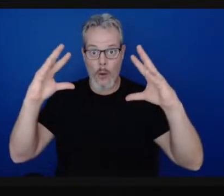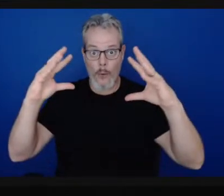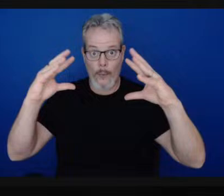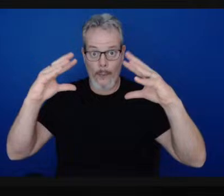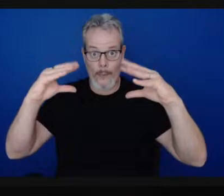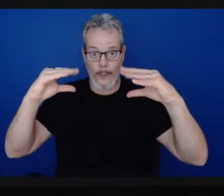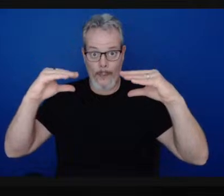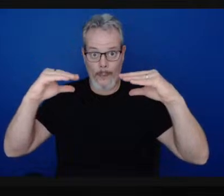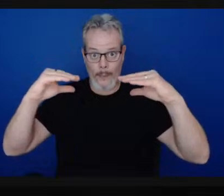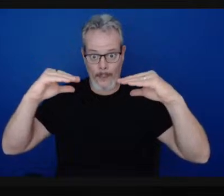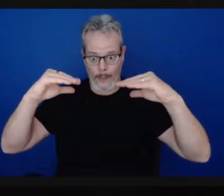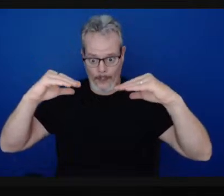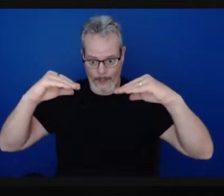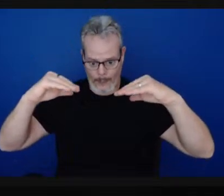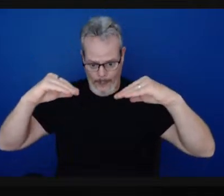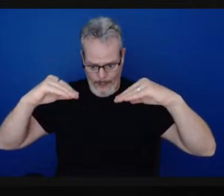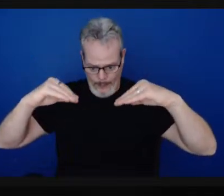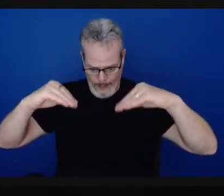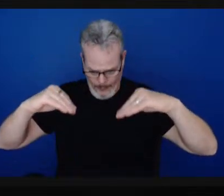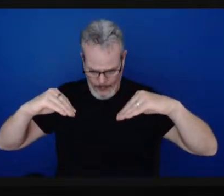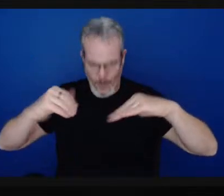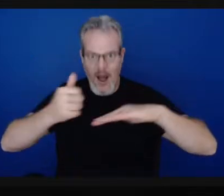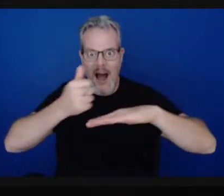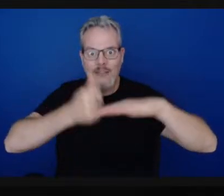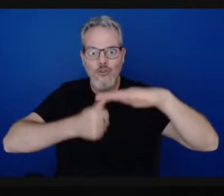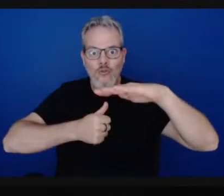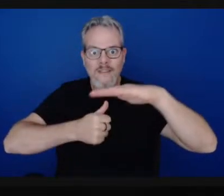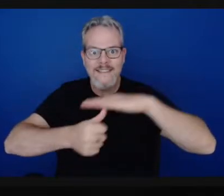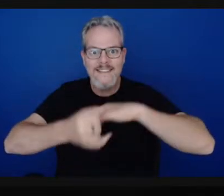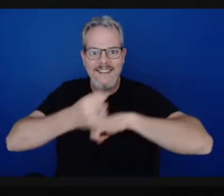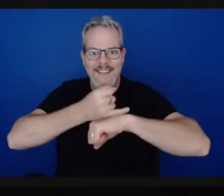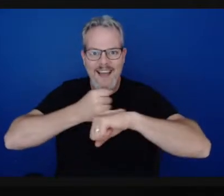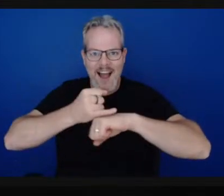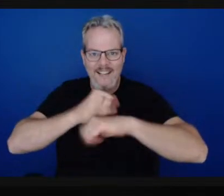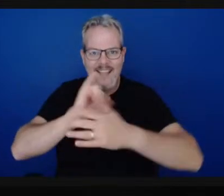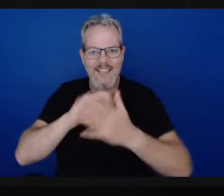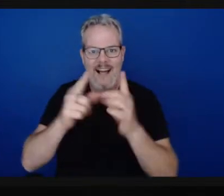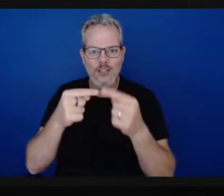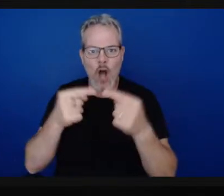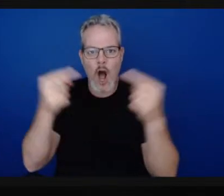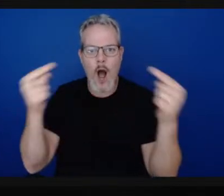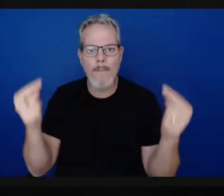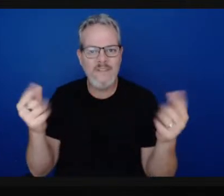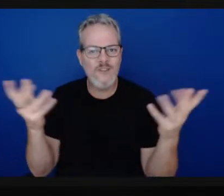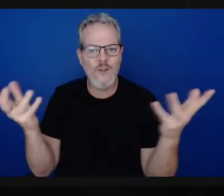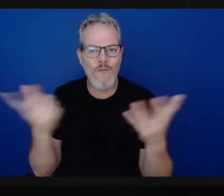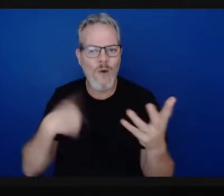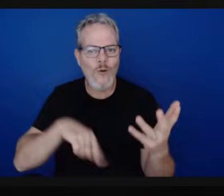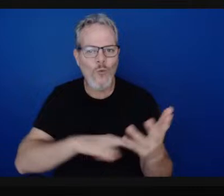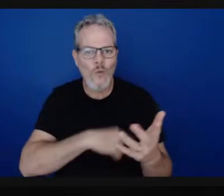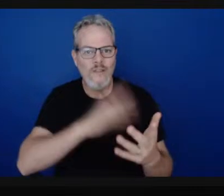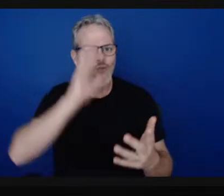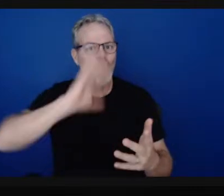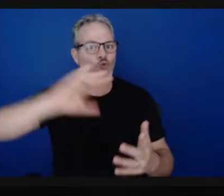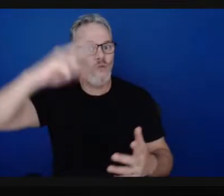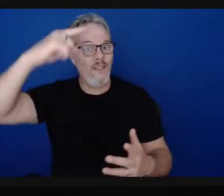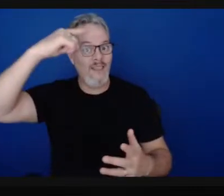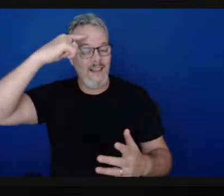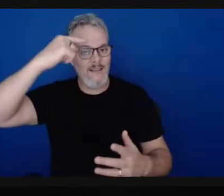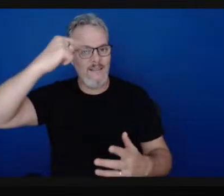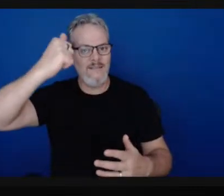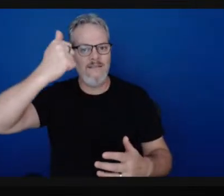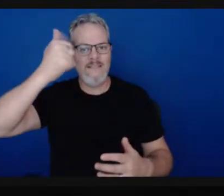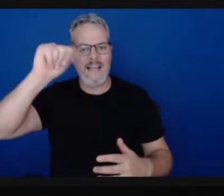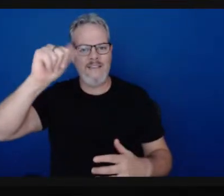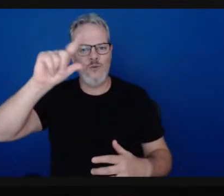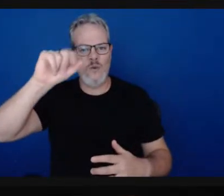down underneath the island, which is opposite of what we used to think decades ago. We thought the magma would